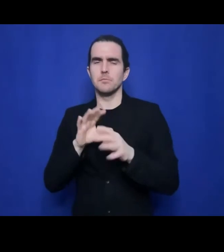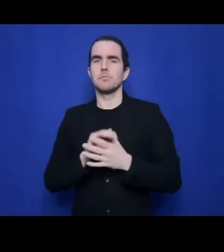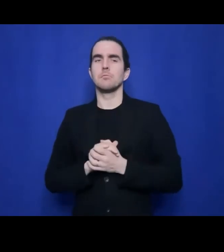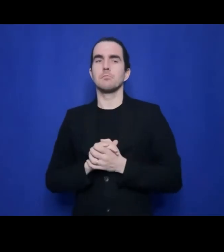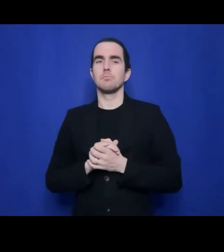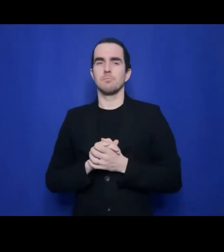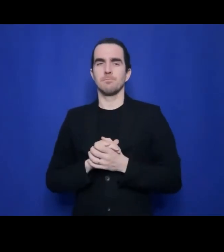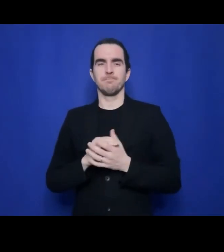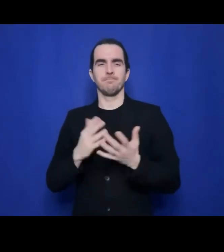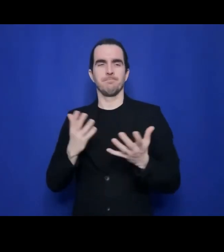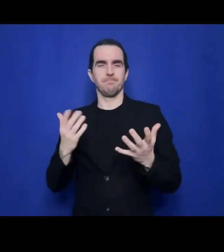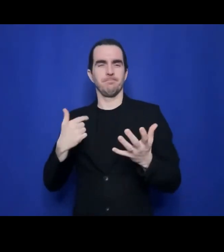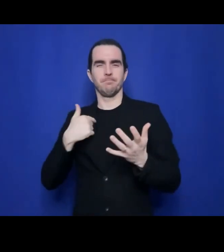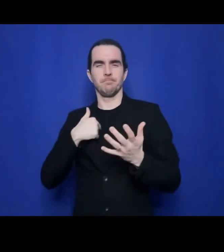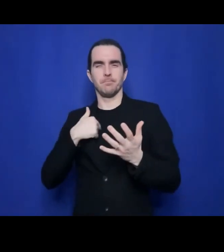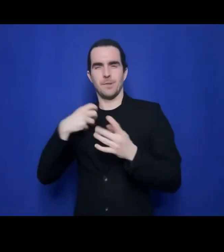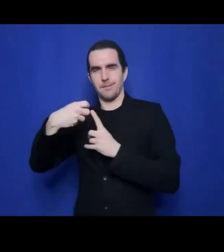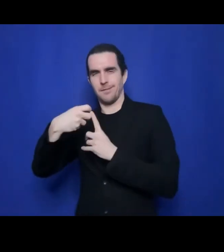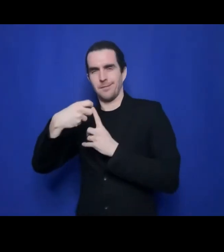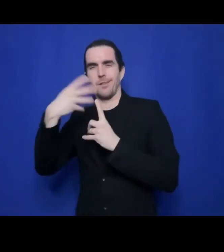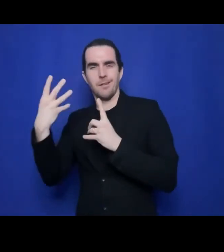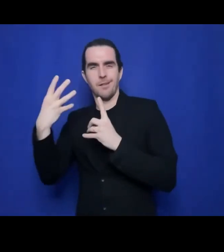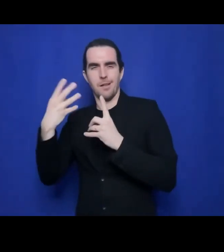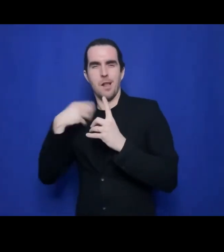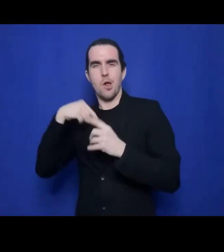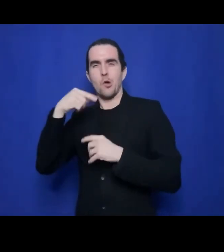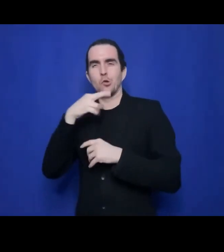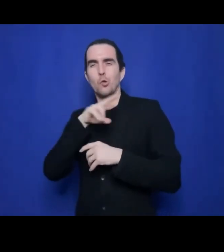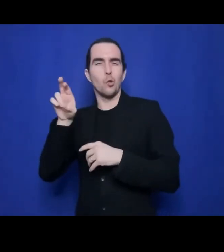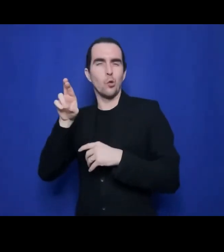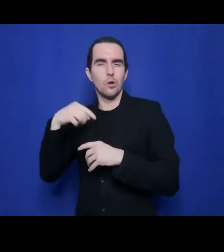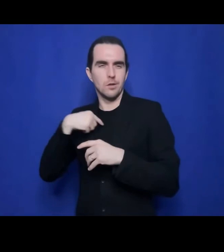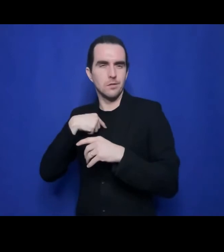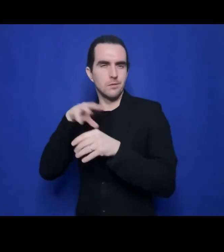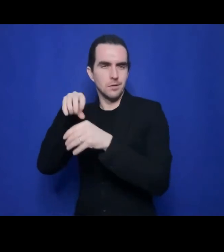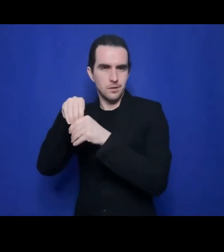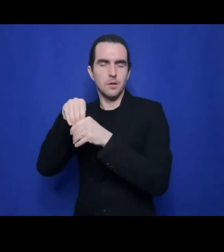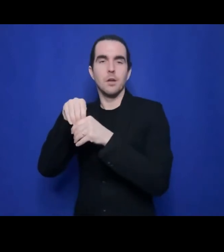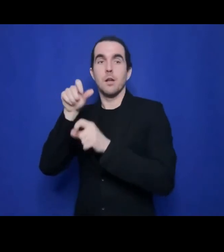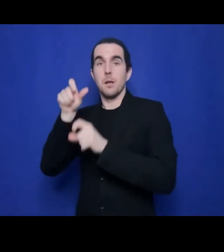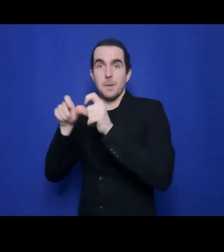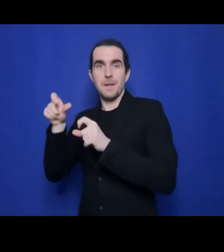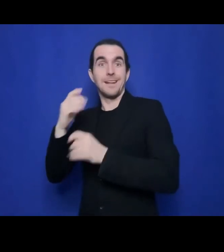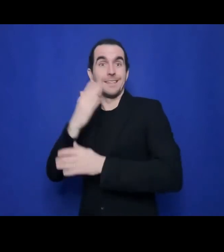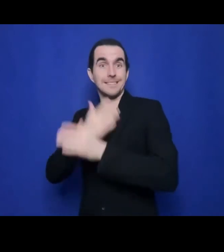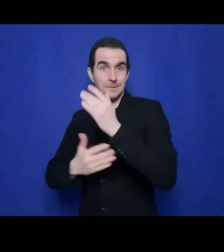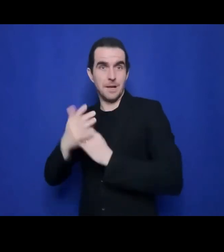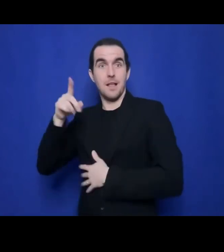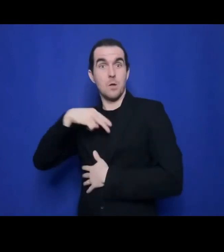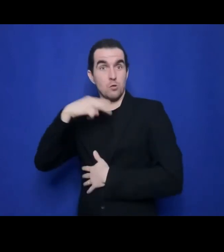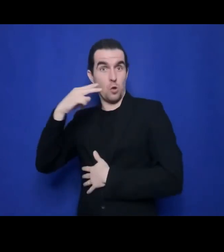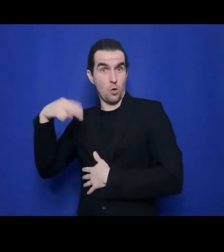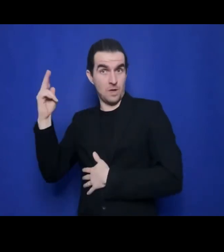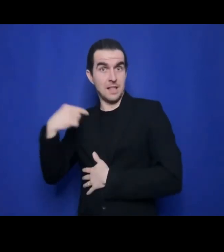include as many people as possible in your activism and your spaces so that it is safe for